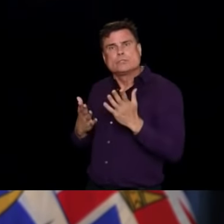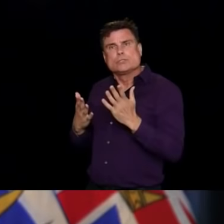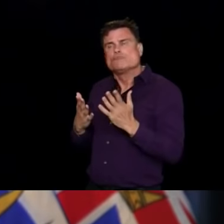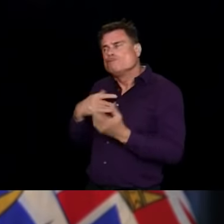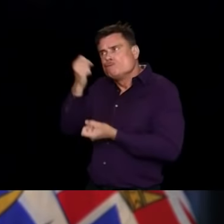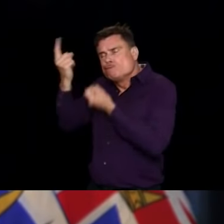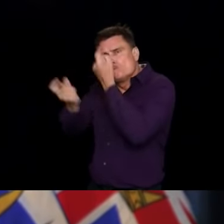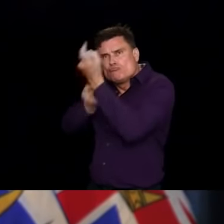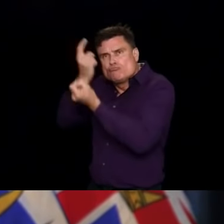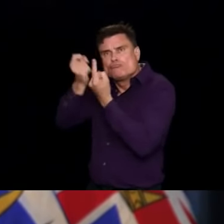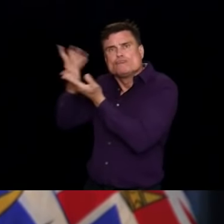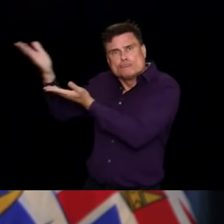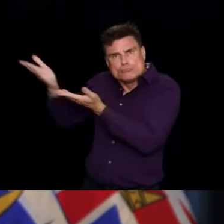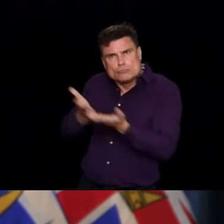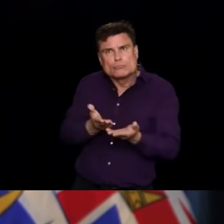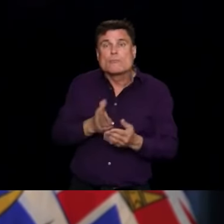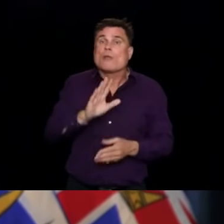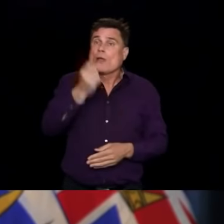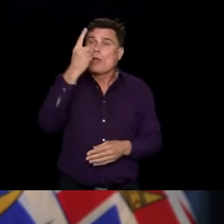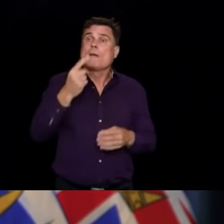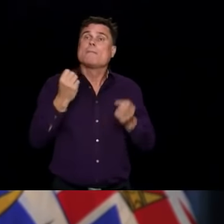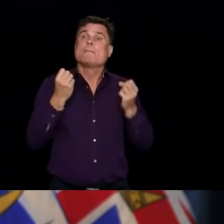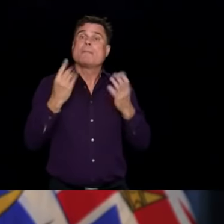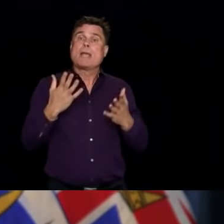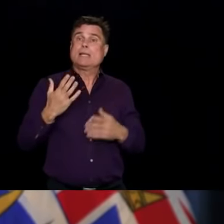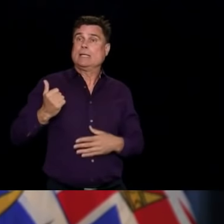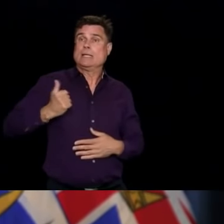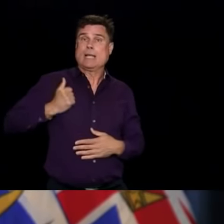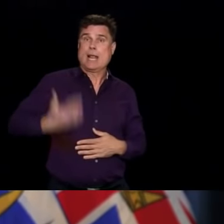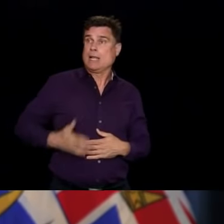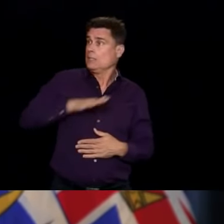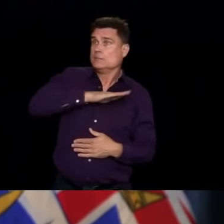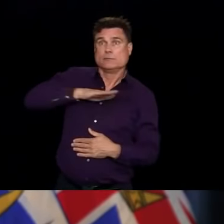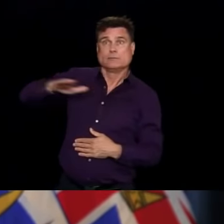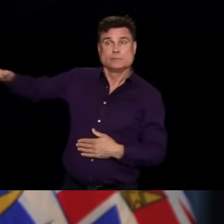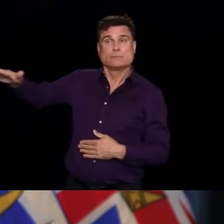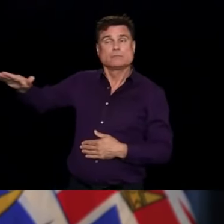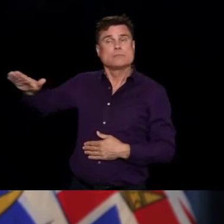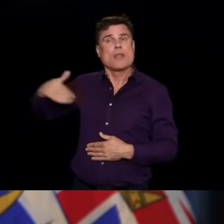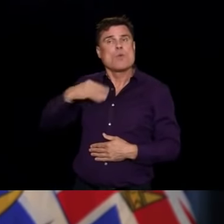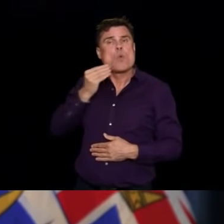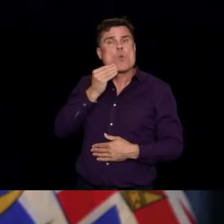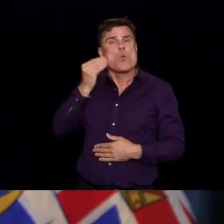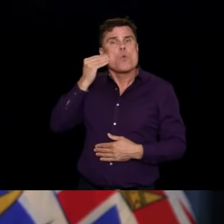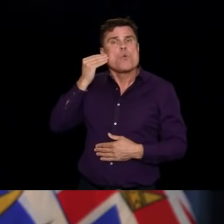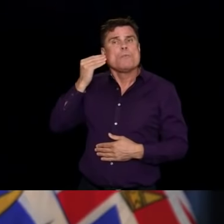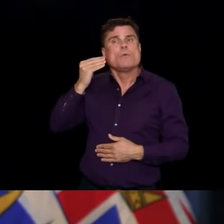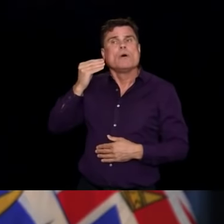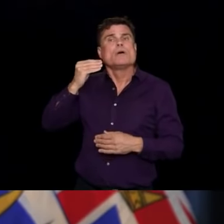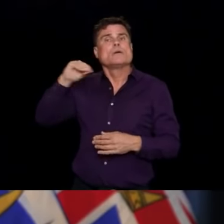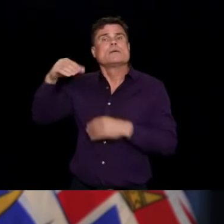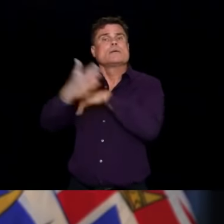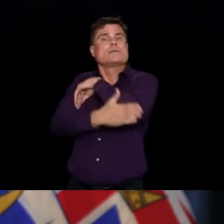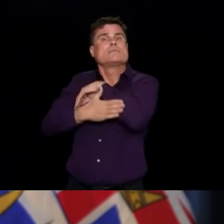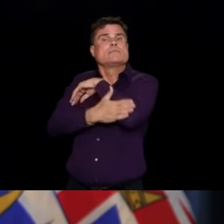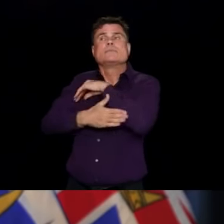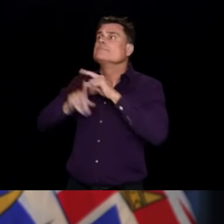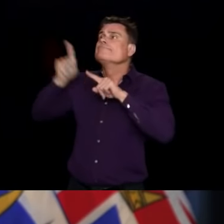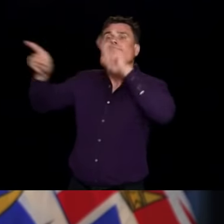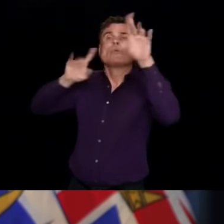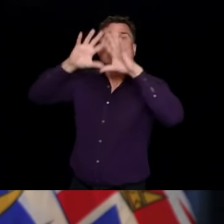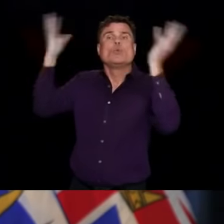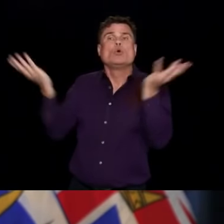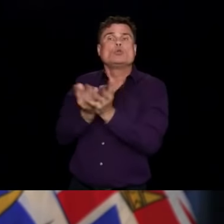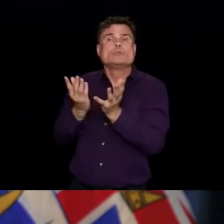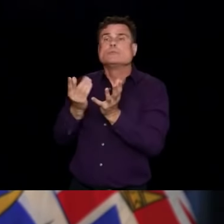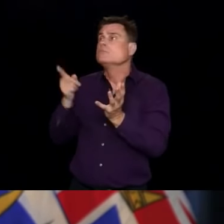many Canadians reside elsewhere, and many of them are only now returning home. Many have returned home in the months since this pandemic